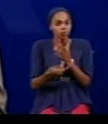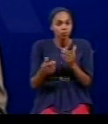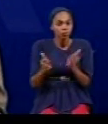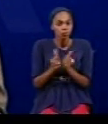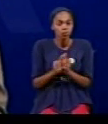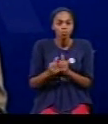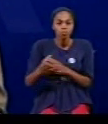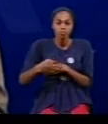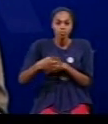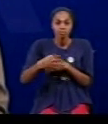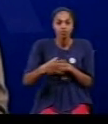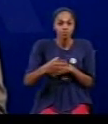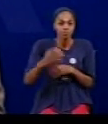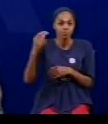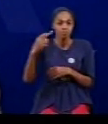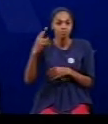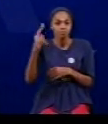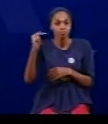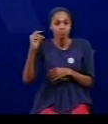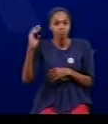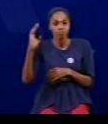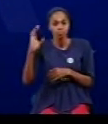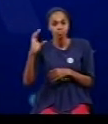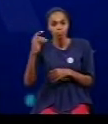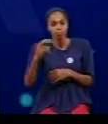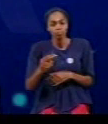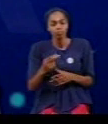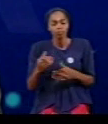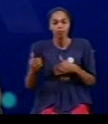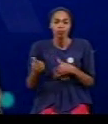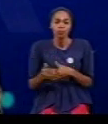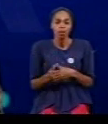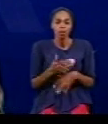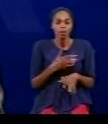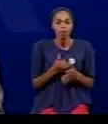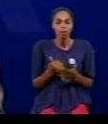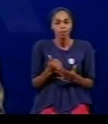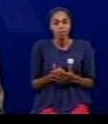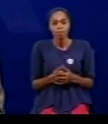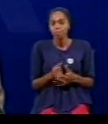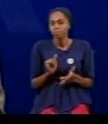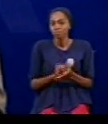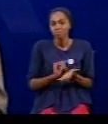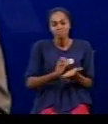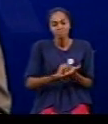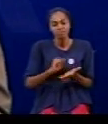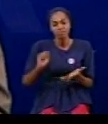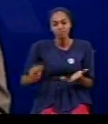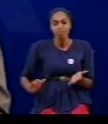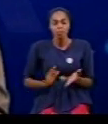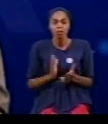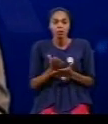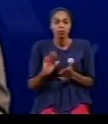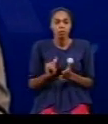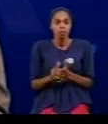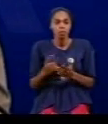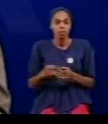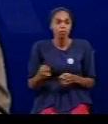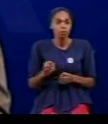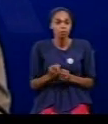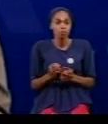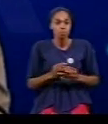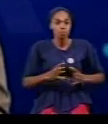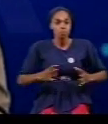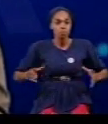cleared. I'm reminded of somebody who came with elephantiasis, and that elephantiasis